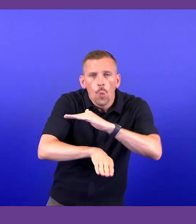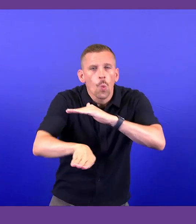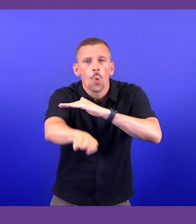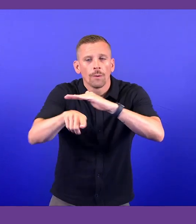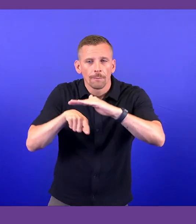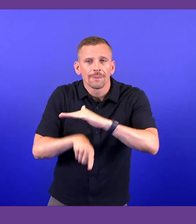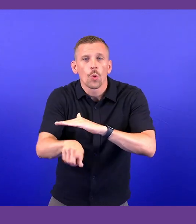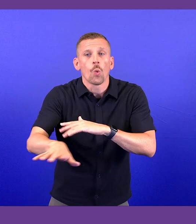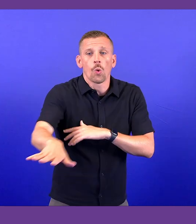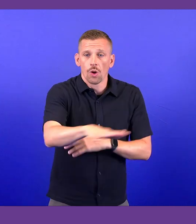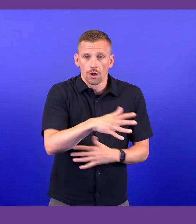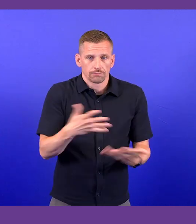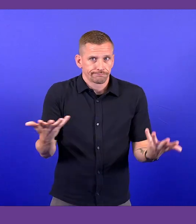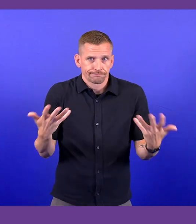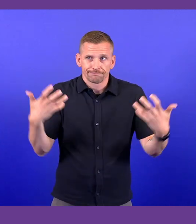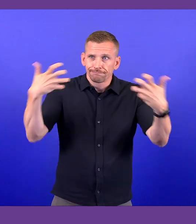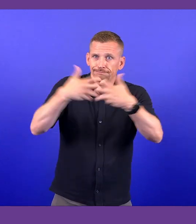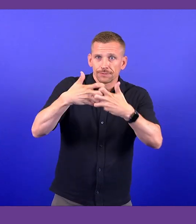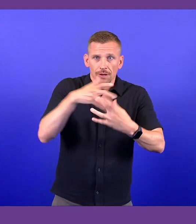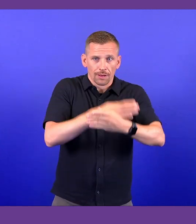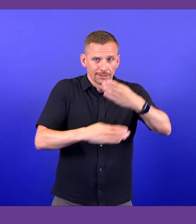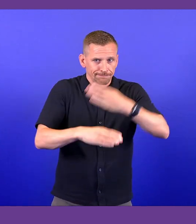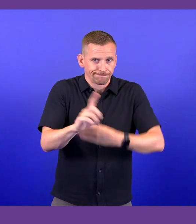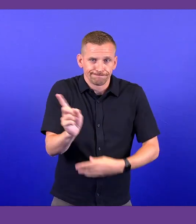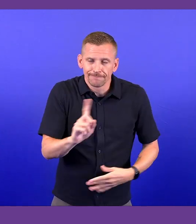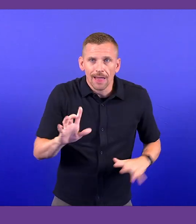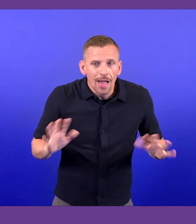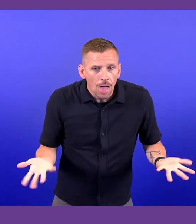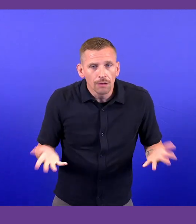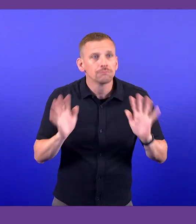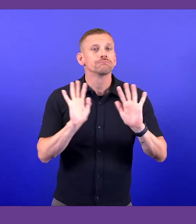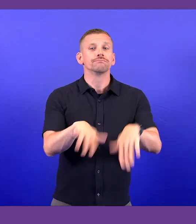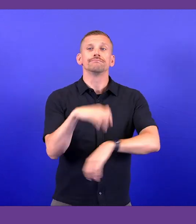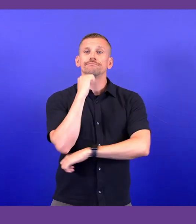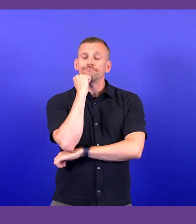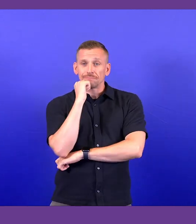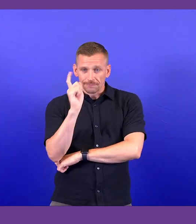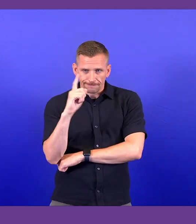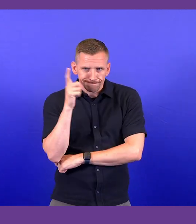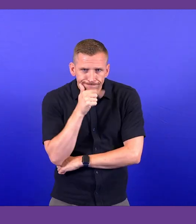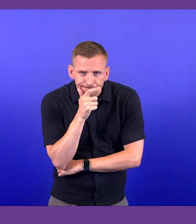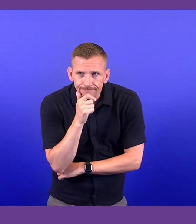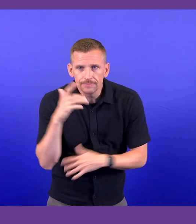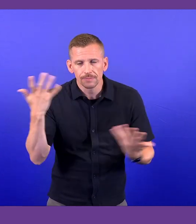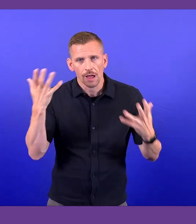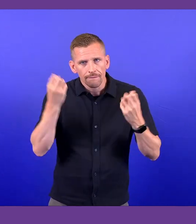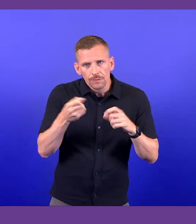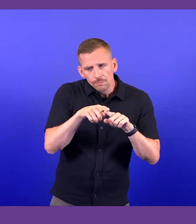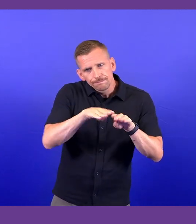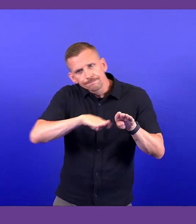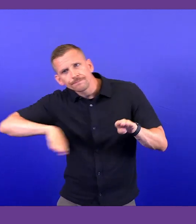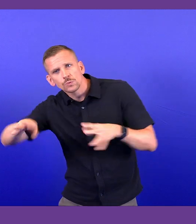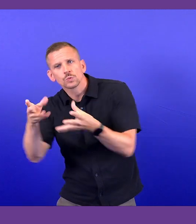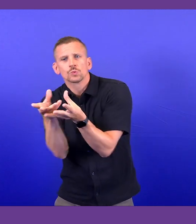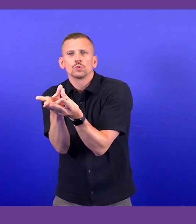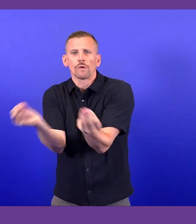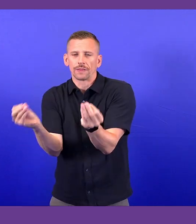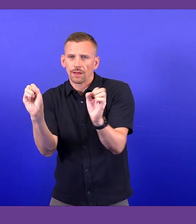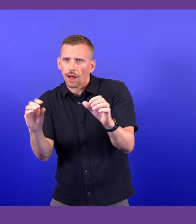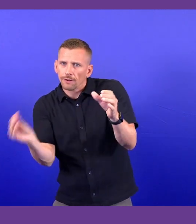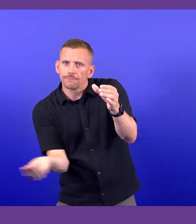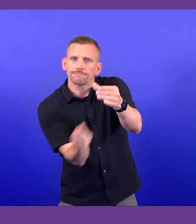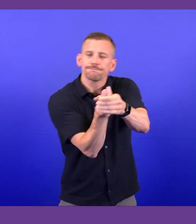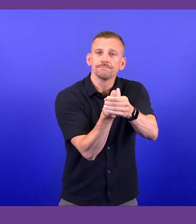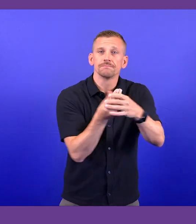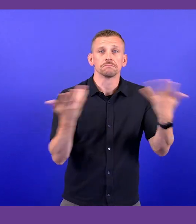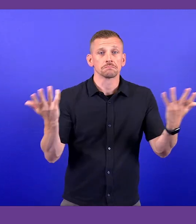everyone. But in these cases, the operators and the authorities offer alternative routes, like surface routes with buses or